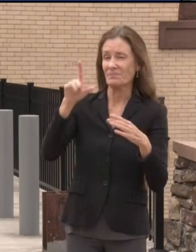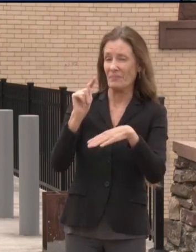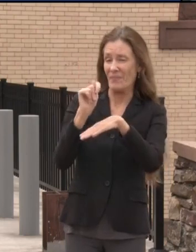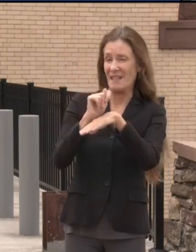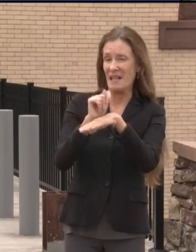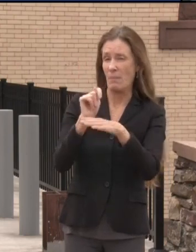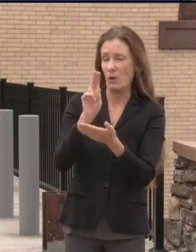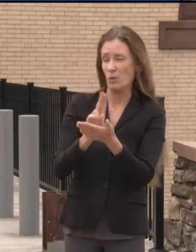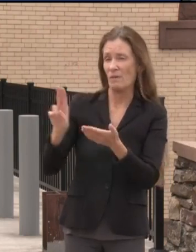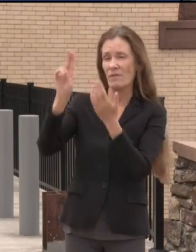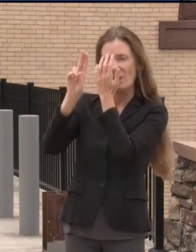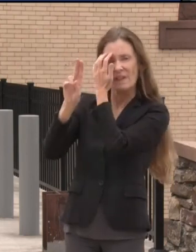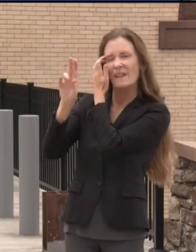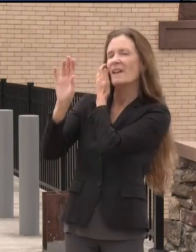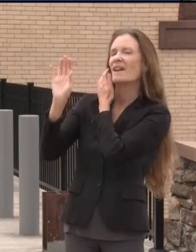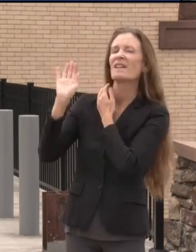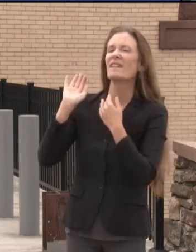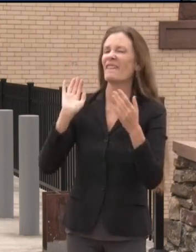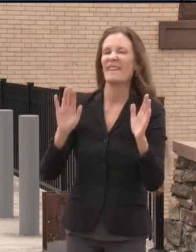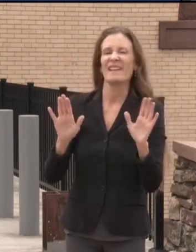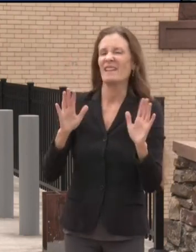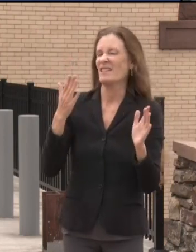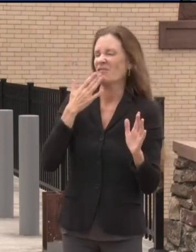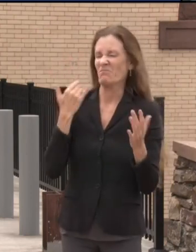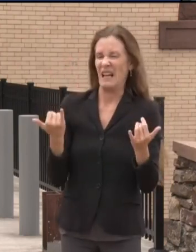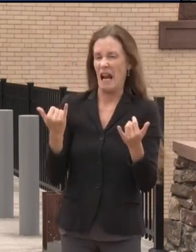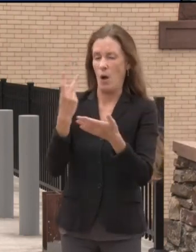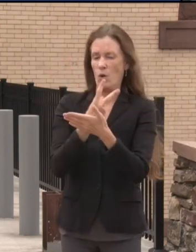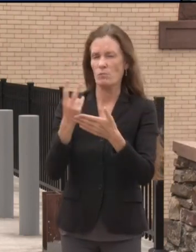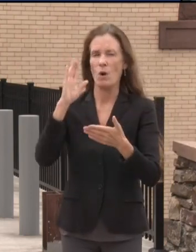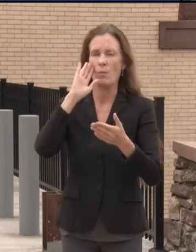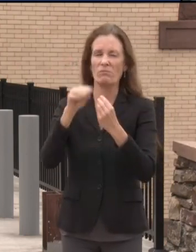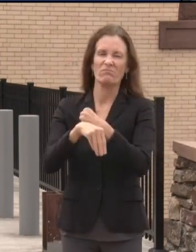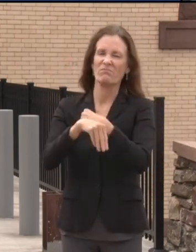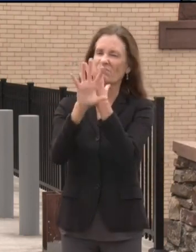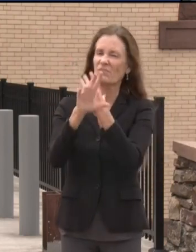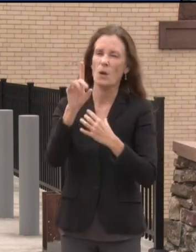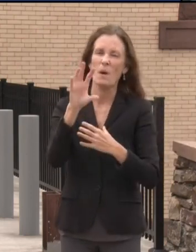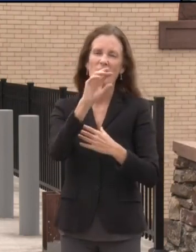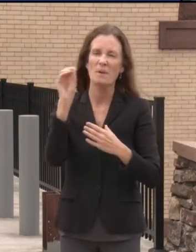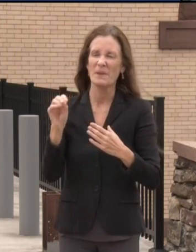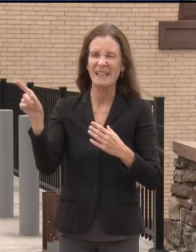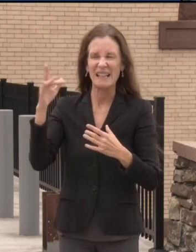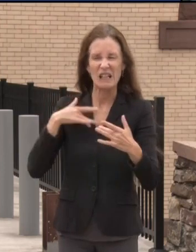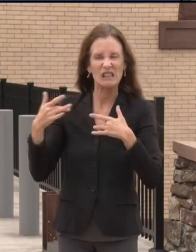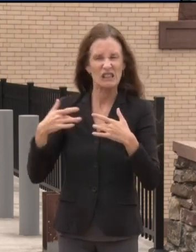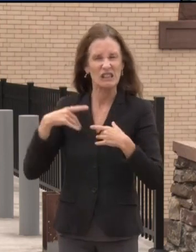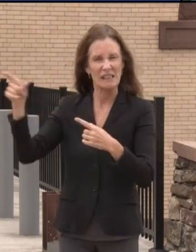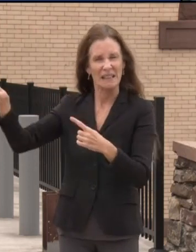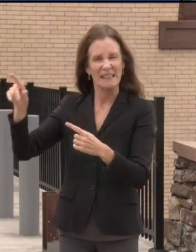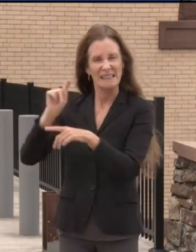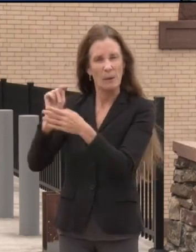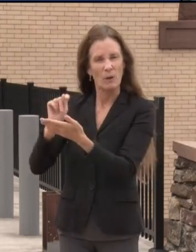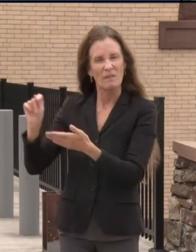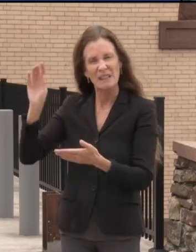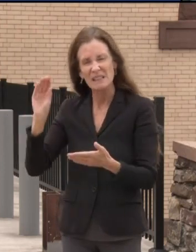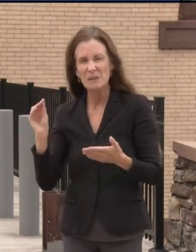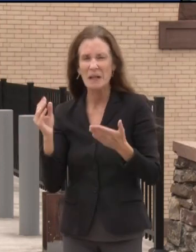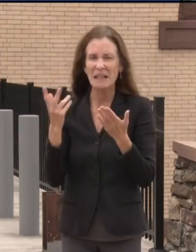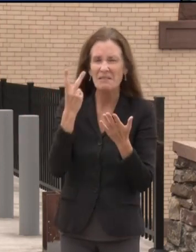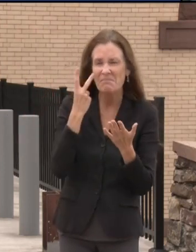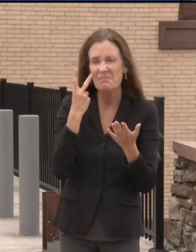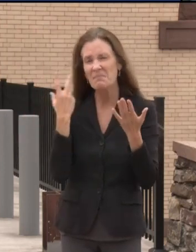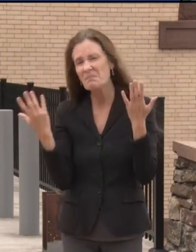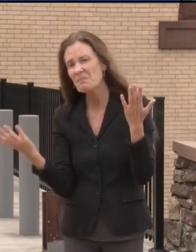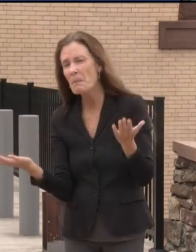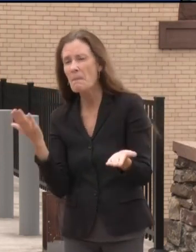online, I think, because they had an outbreak. So there's some concern. I think this could go two ways. I mean, obviously,